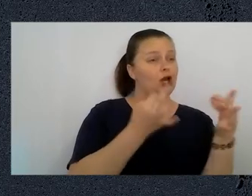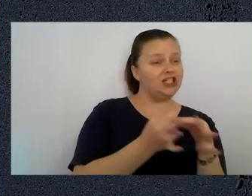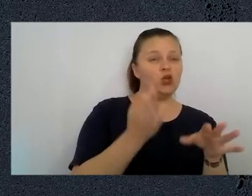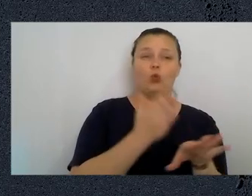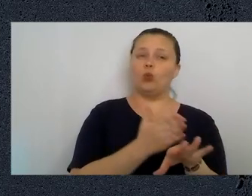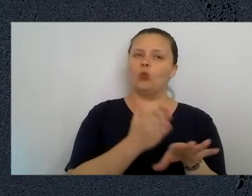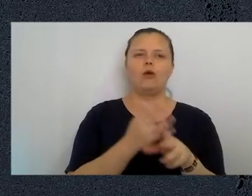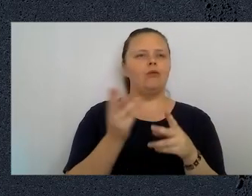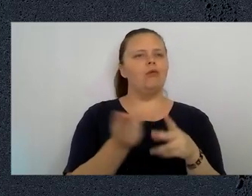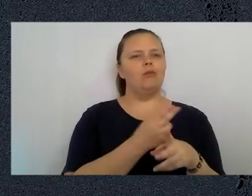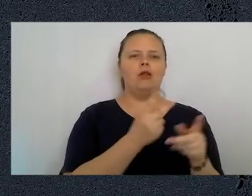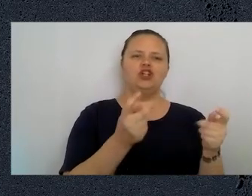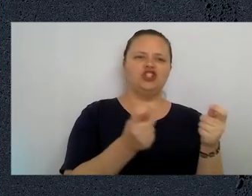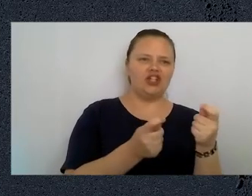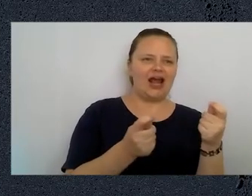are trying